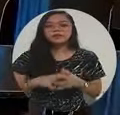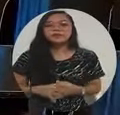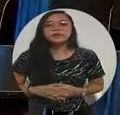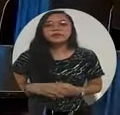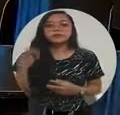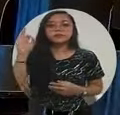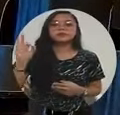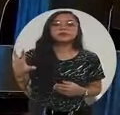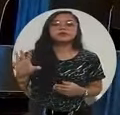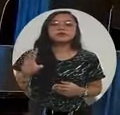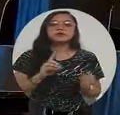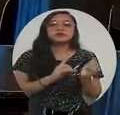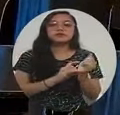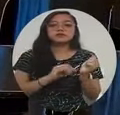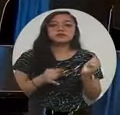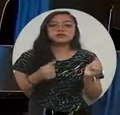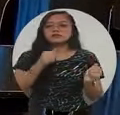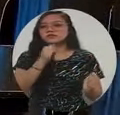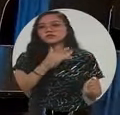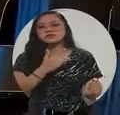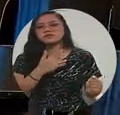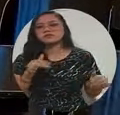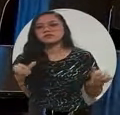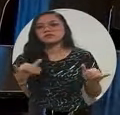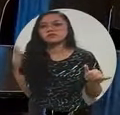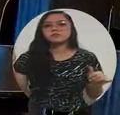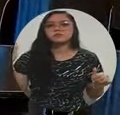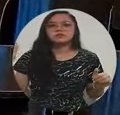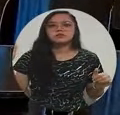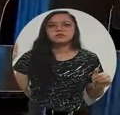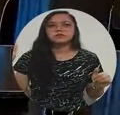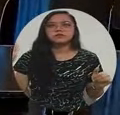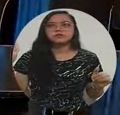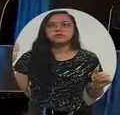anything the same way. I have never felt something like this before.